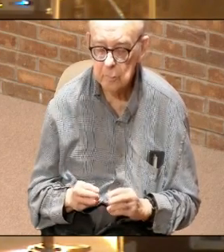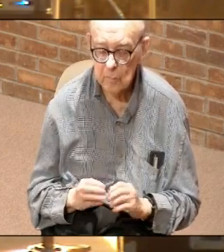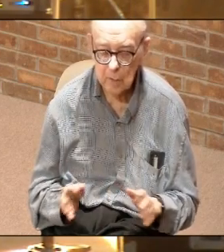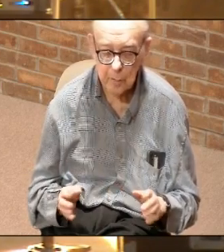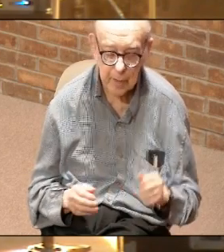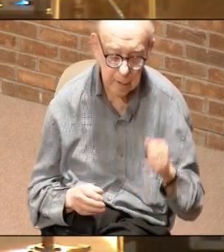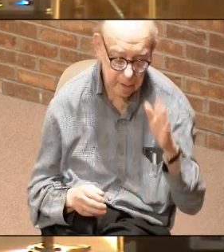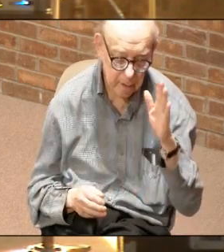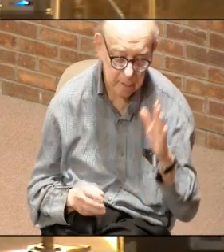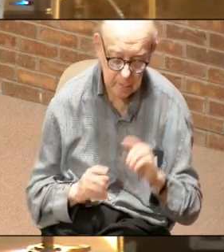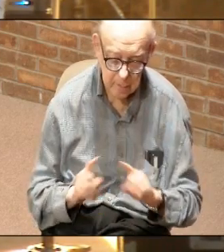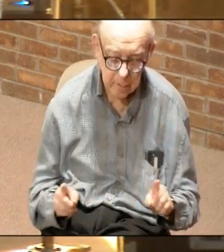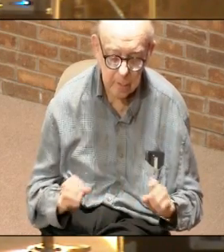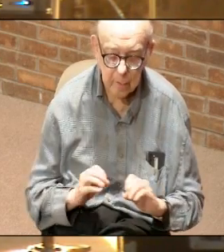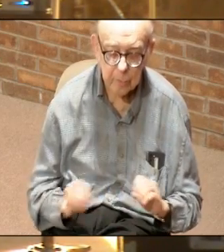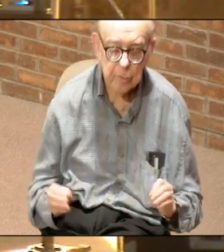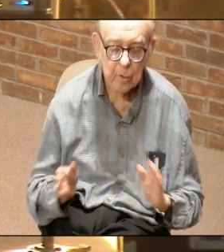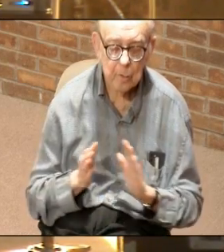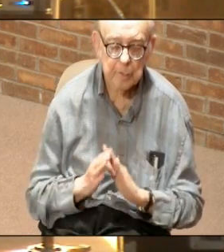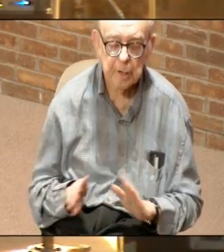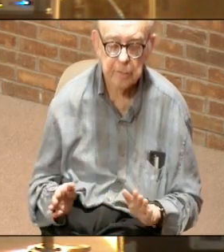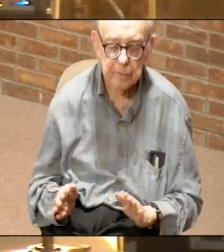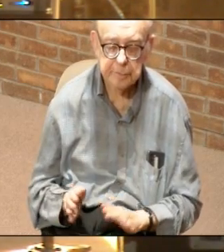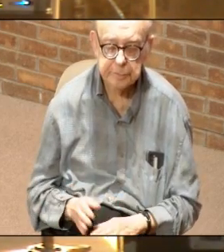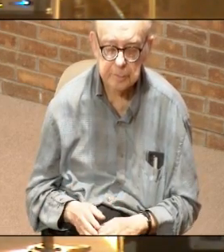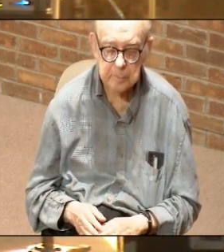Without him, there is no peace.